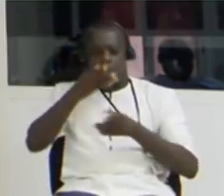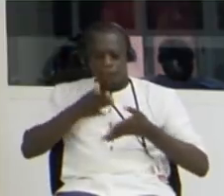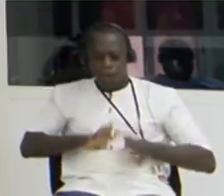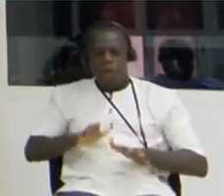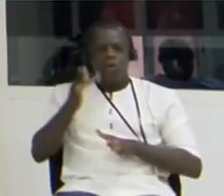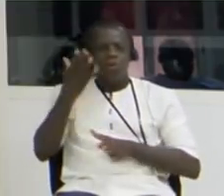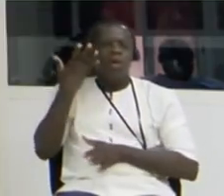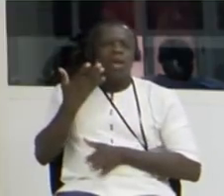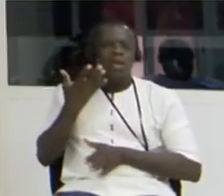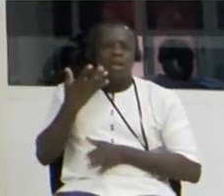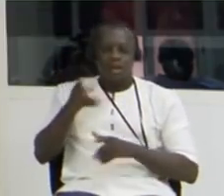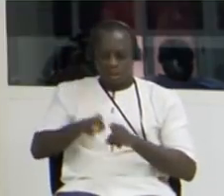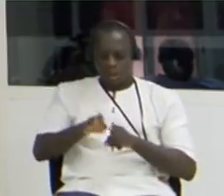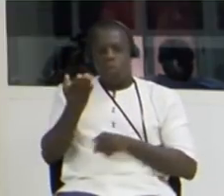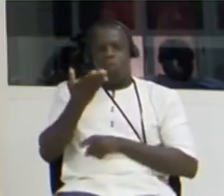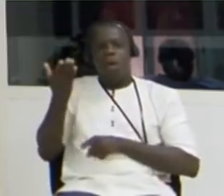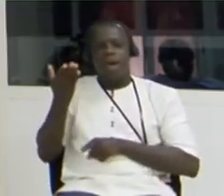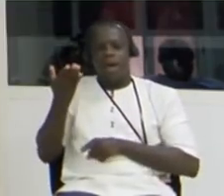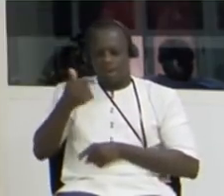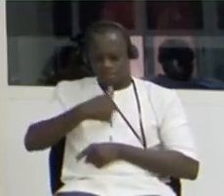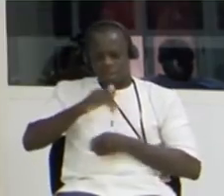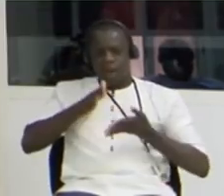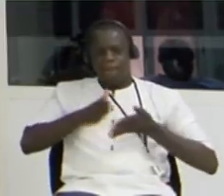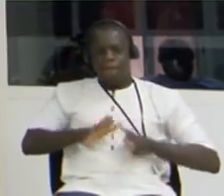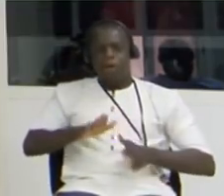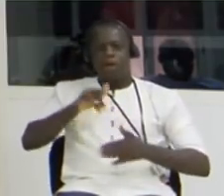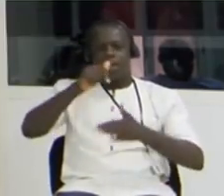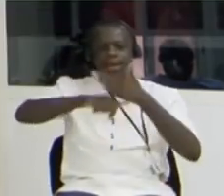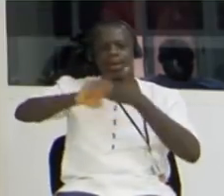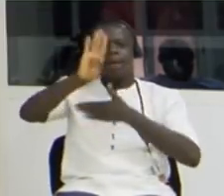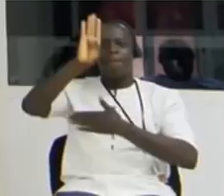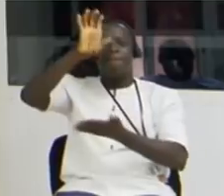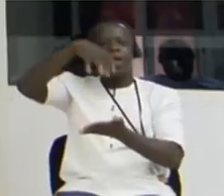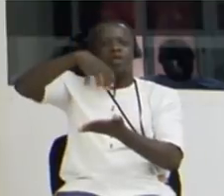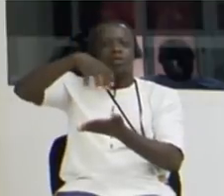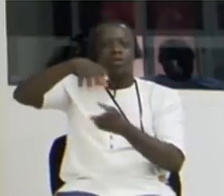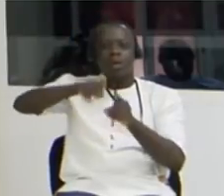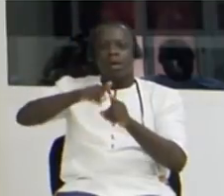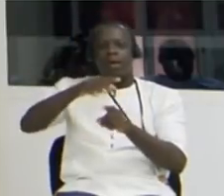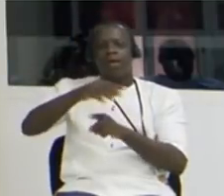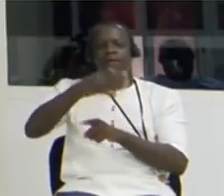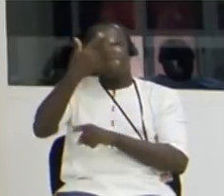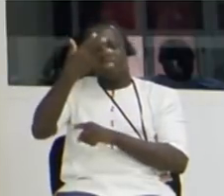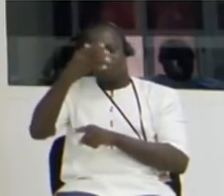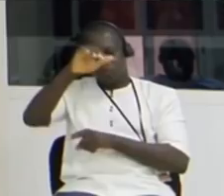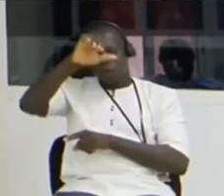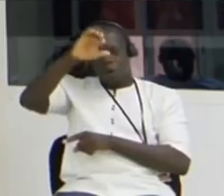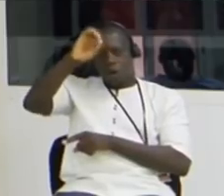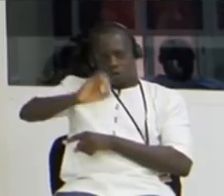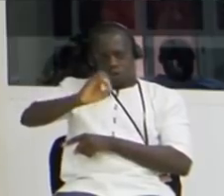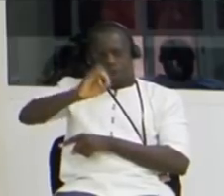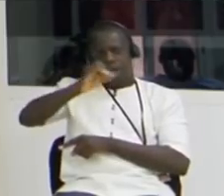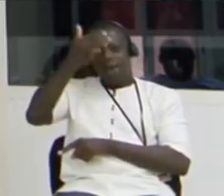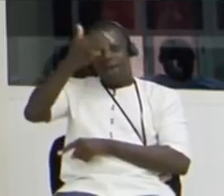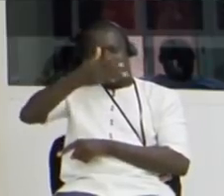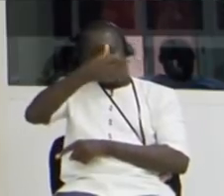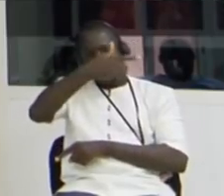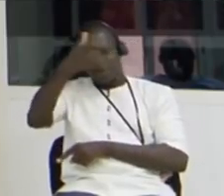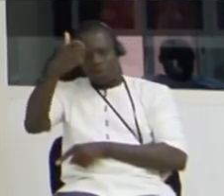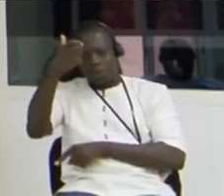in Banjul on the 5th of October 1972. And, where were you raised?